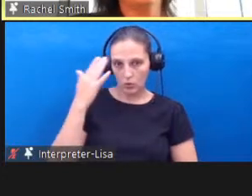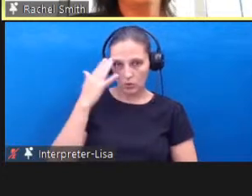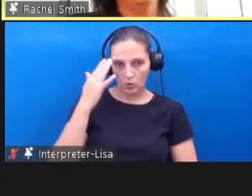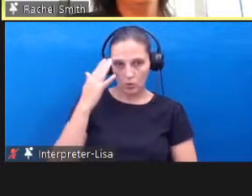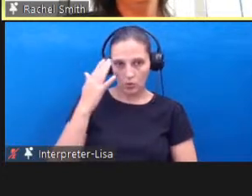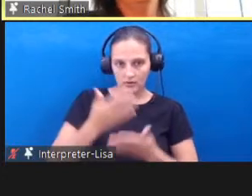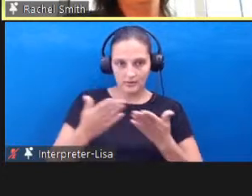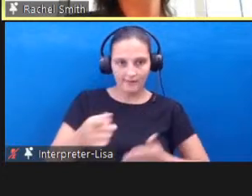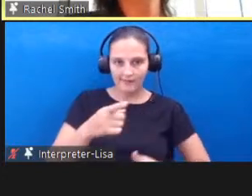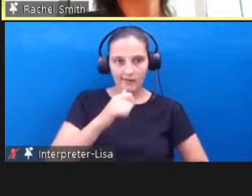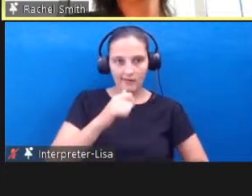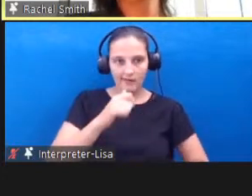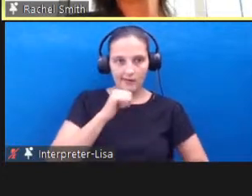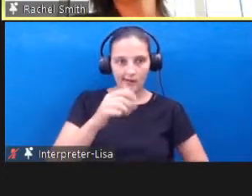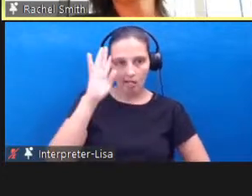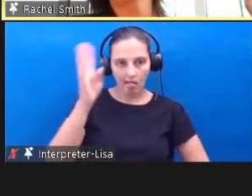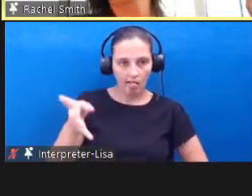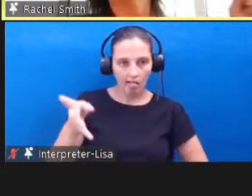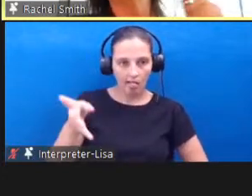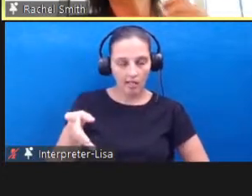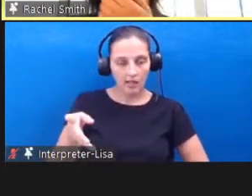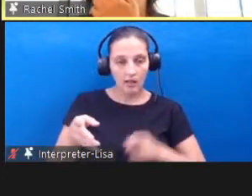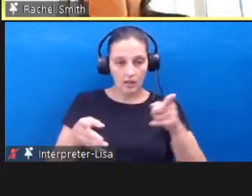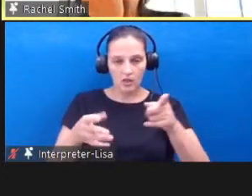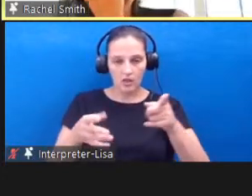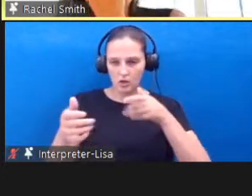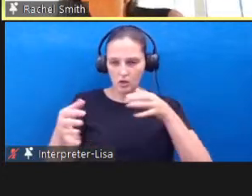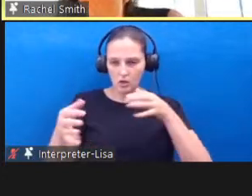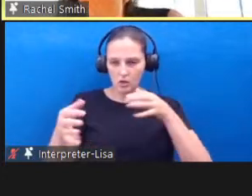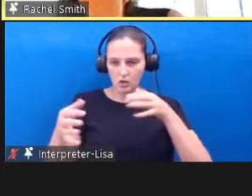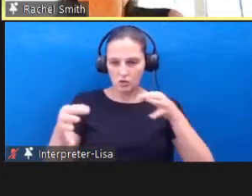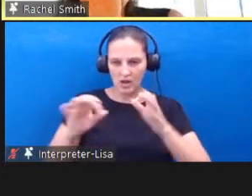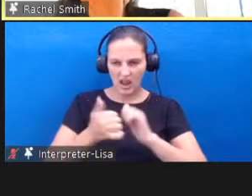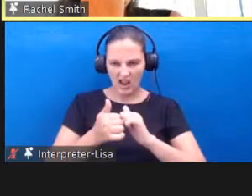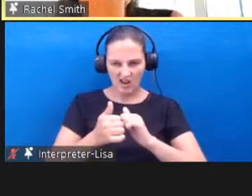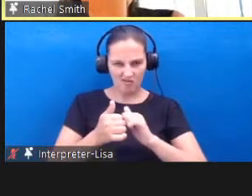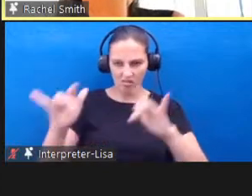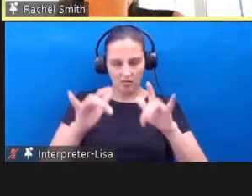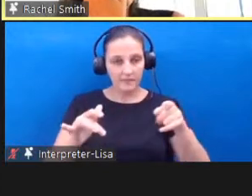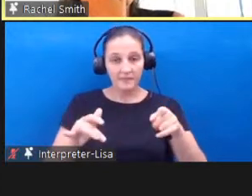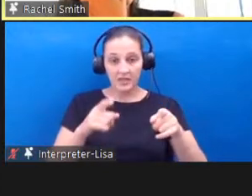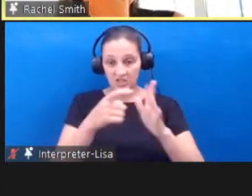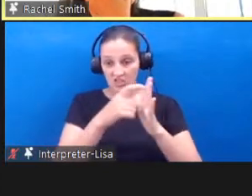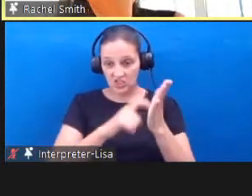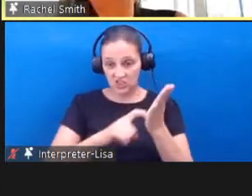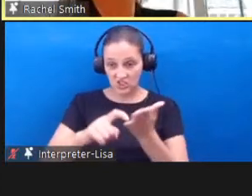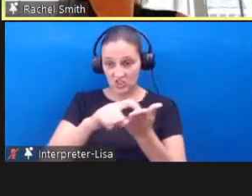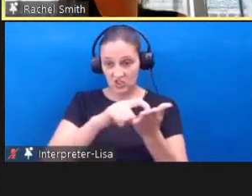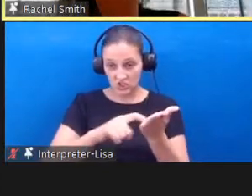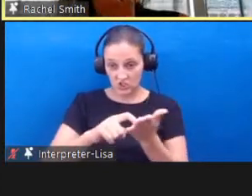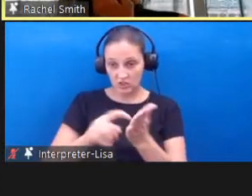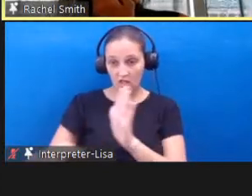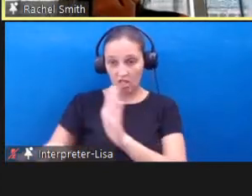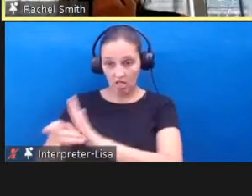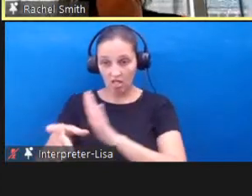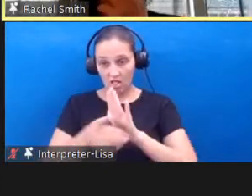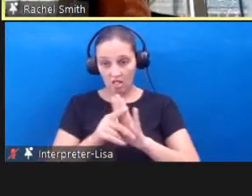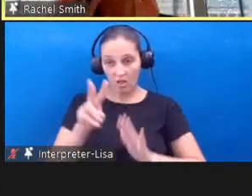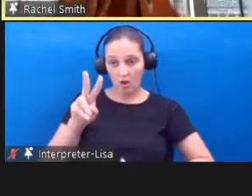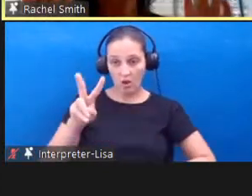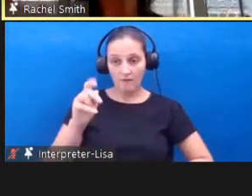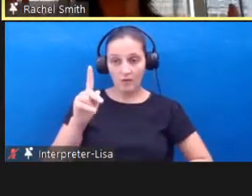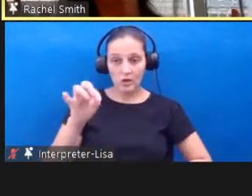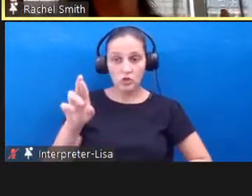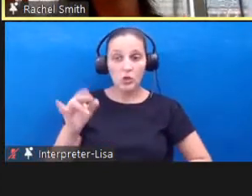not random. And there are directions on how to play it. And Carl Sagan put the records on Voyager in